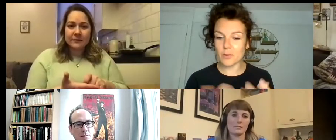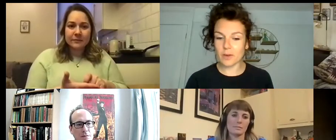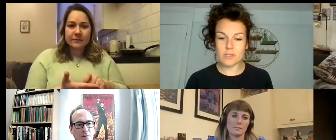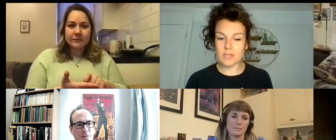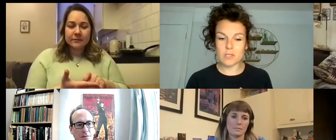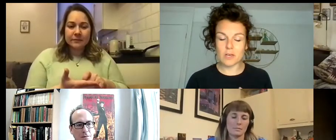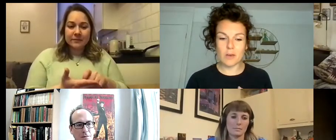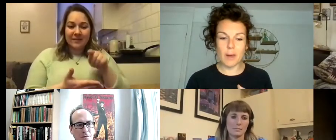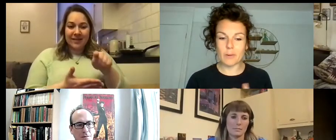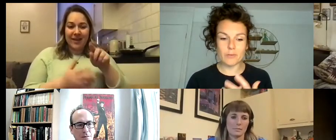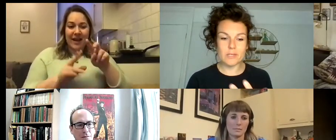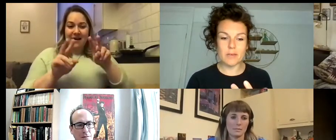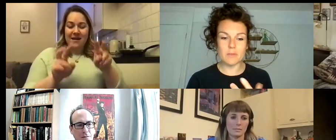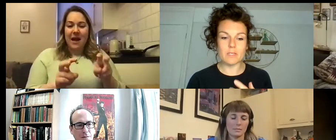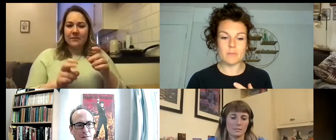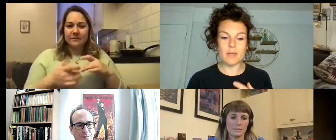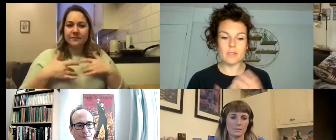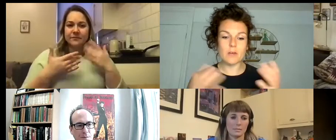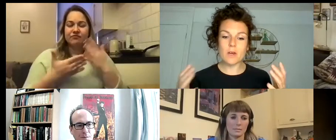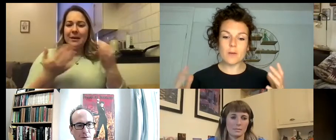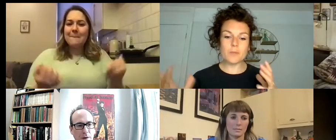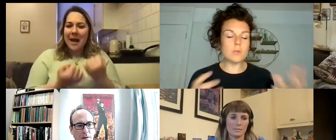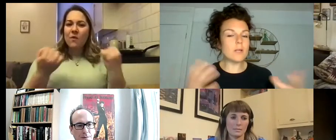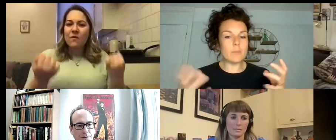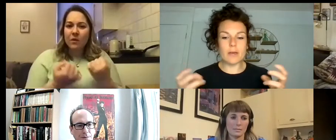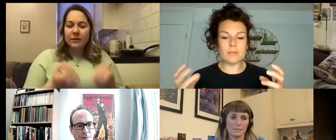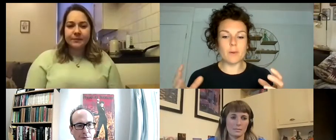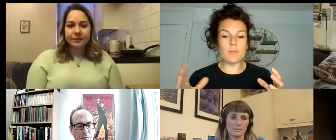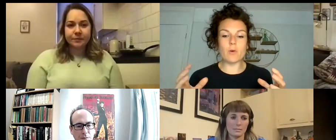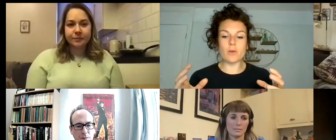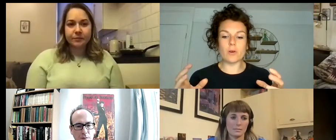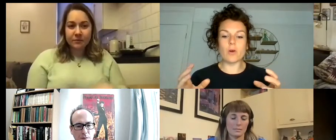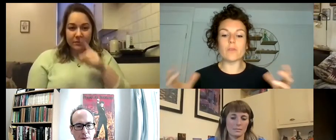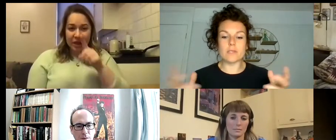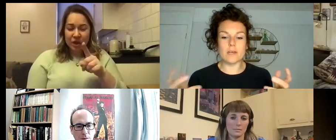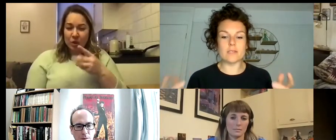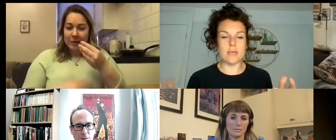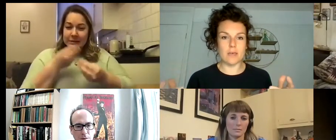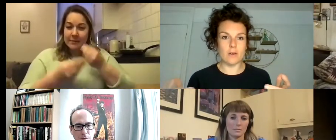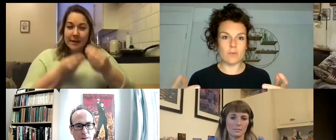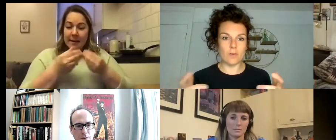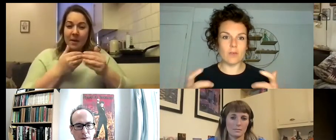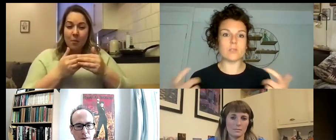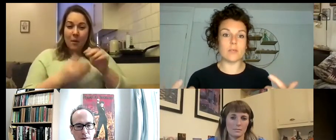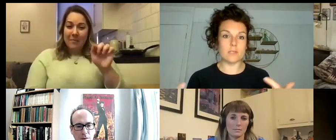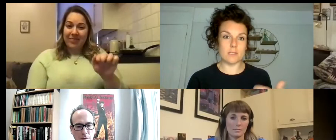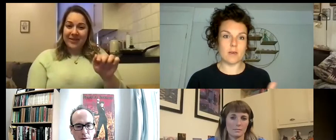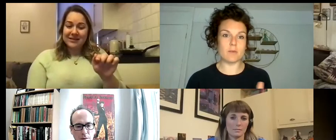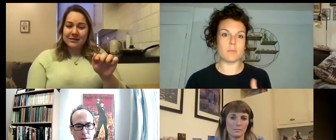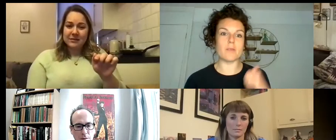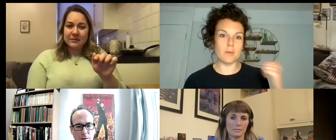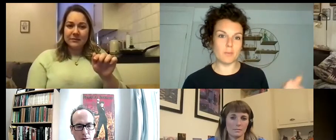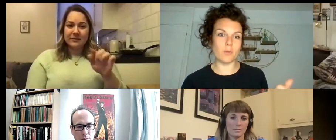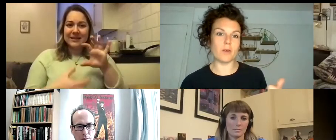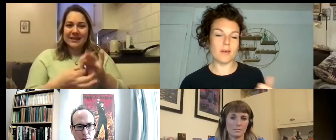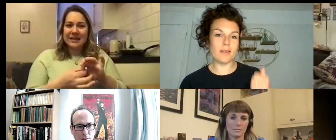I thought that was such a powerful statement to make. So could you elaborate a bit more on this idea of history is determined